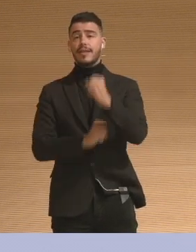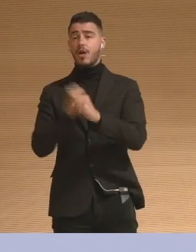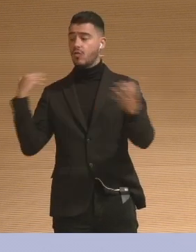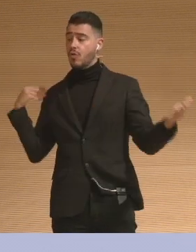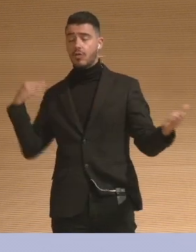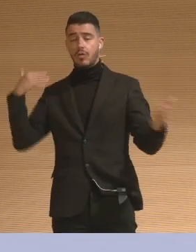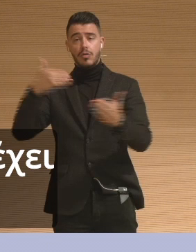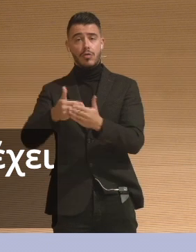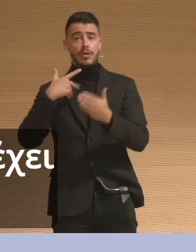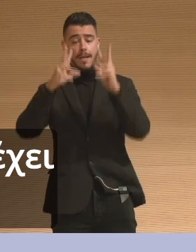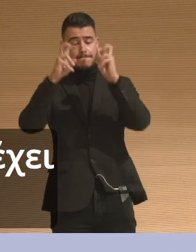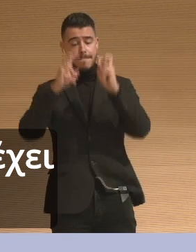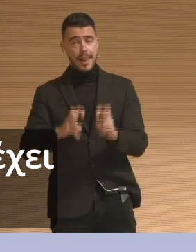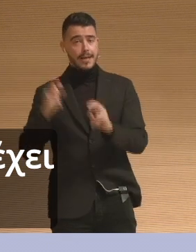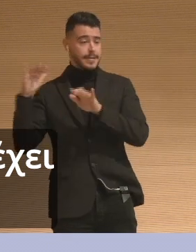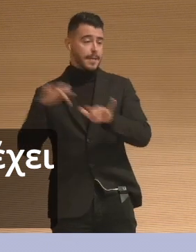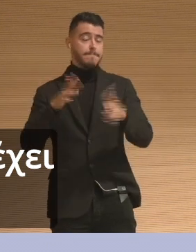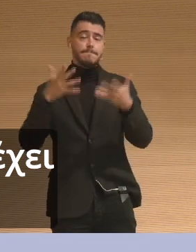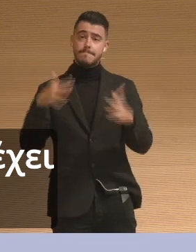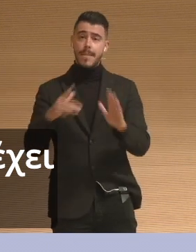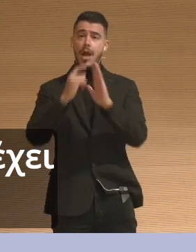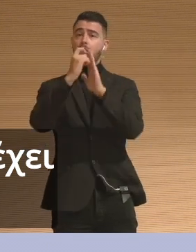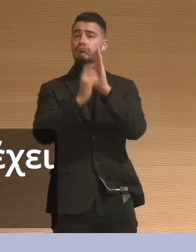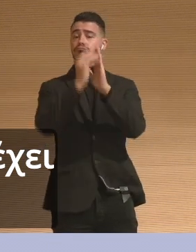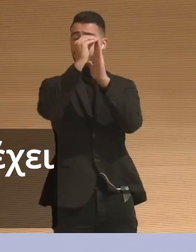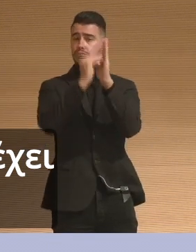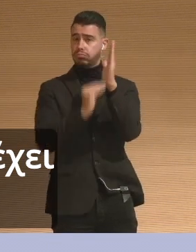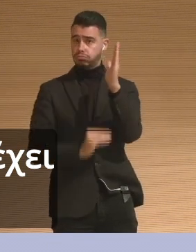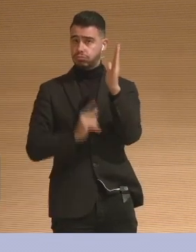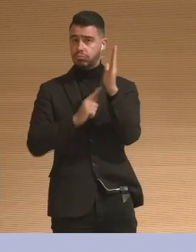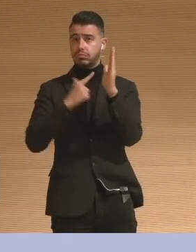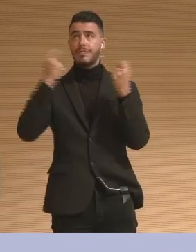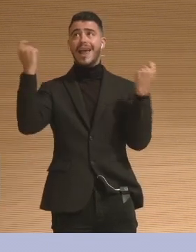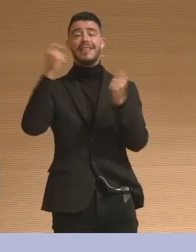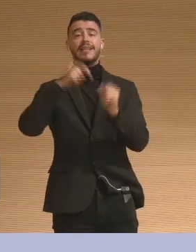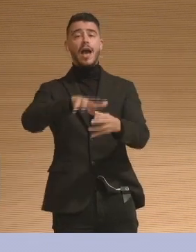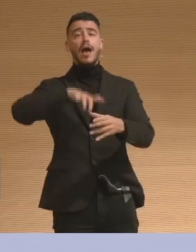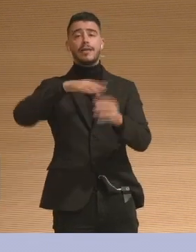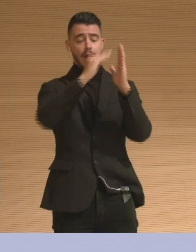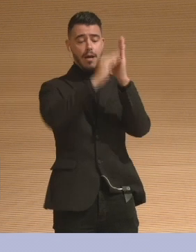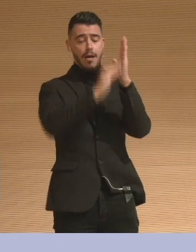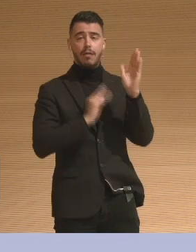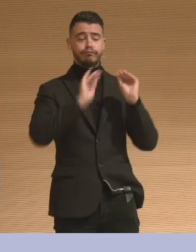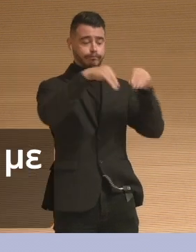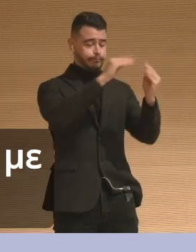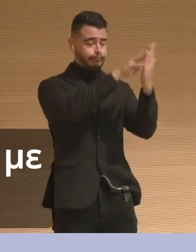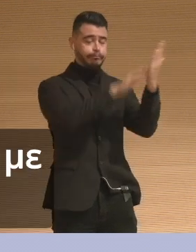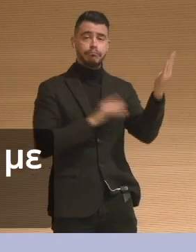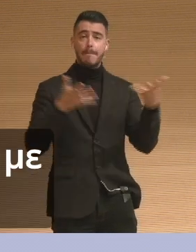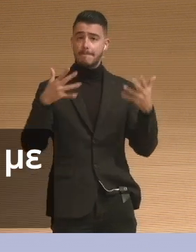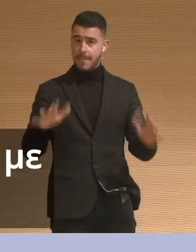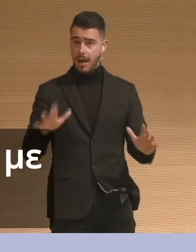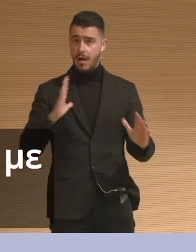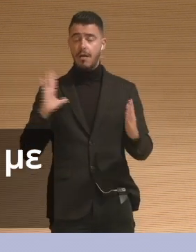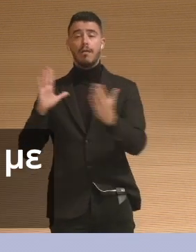records. They found that cultural engagement could have a protective association with longevity in older adults, where the